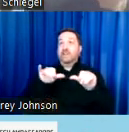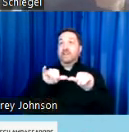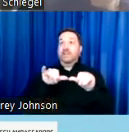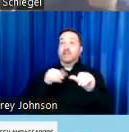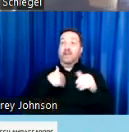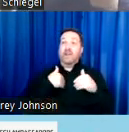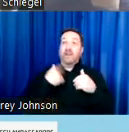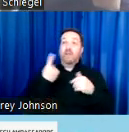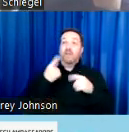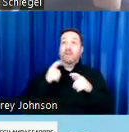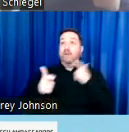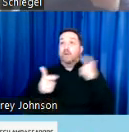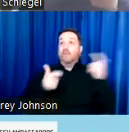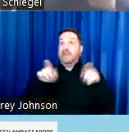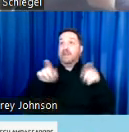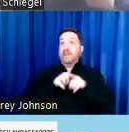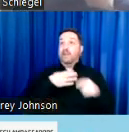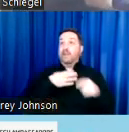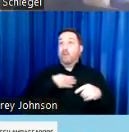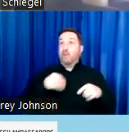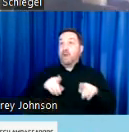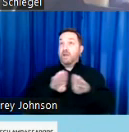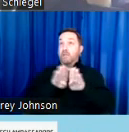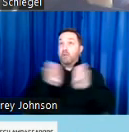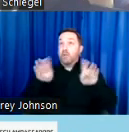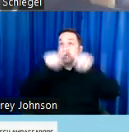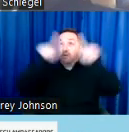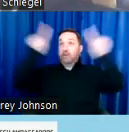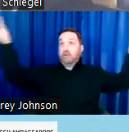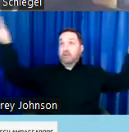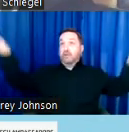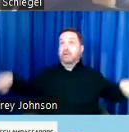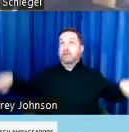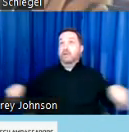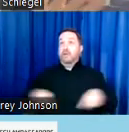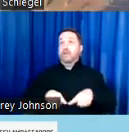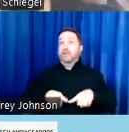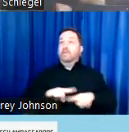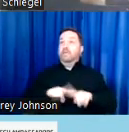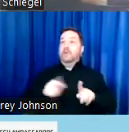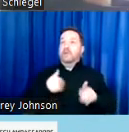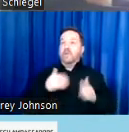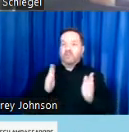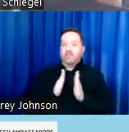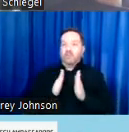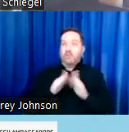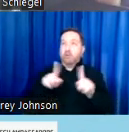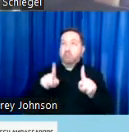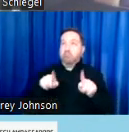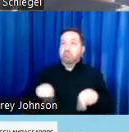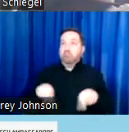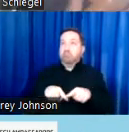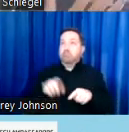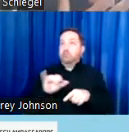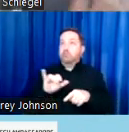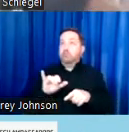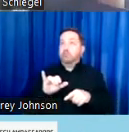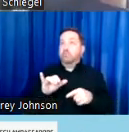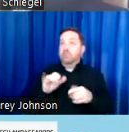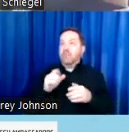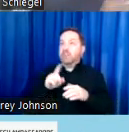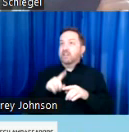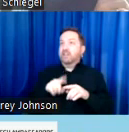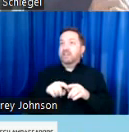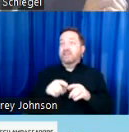home, but I've also seen them be very small and low cost. So the one that we're looking at here today, I